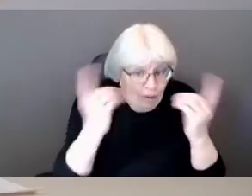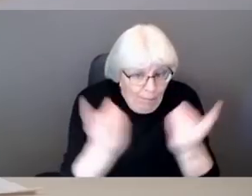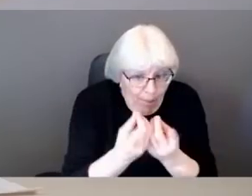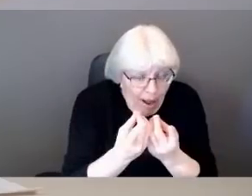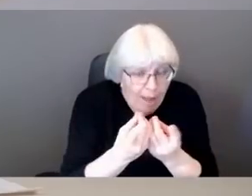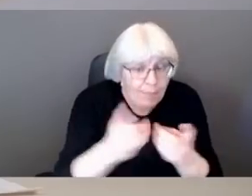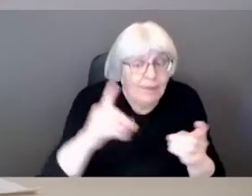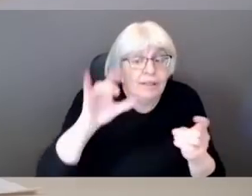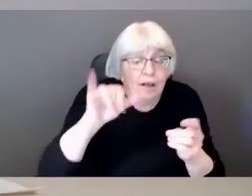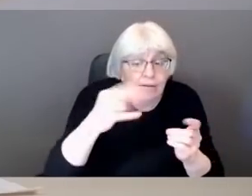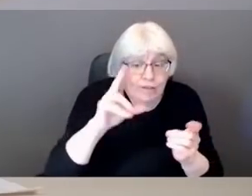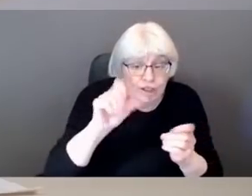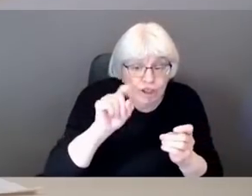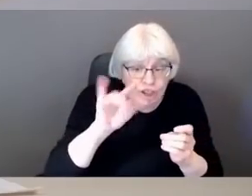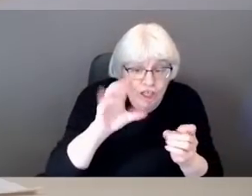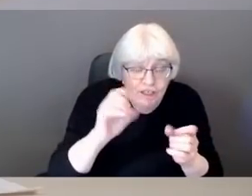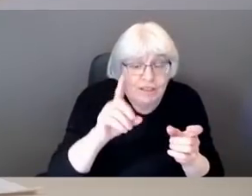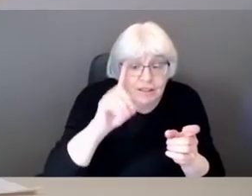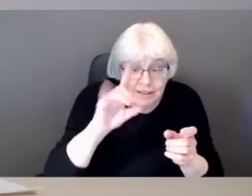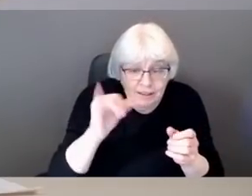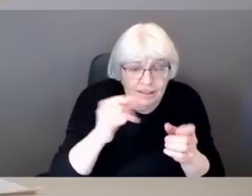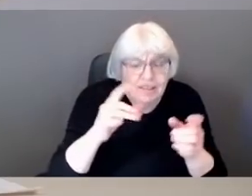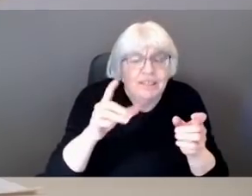think the Justice and Public Safety